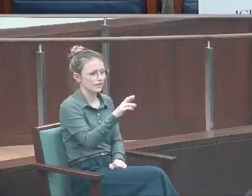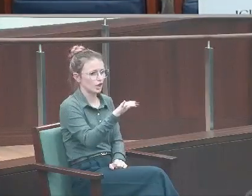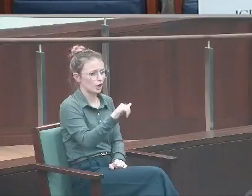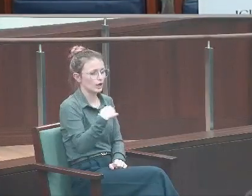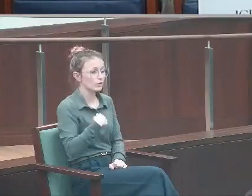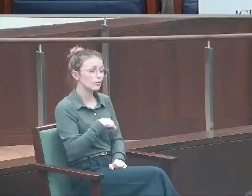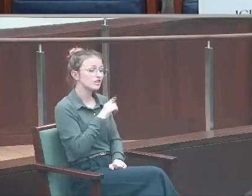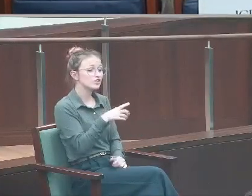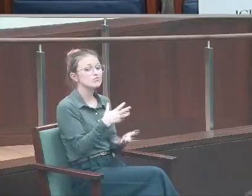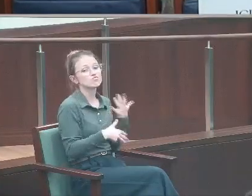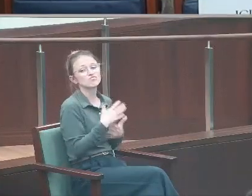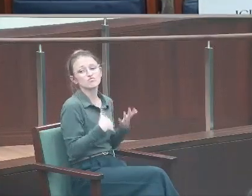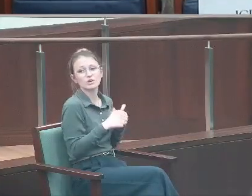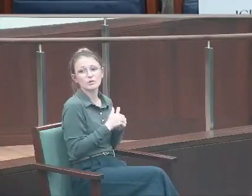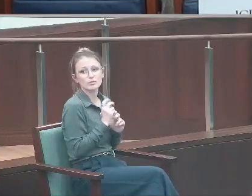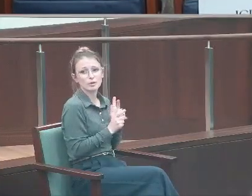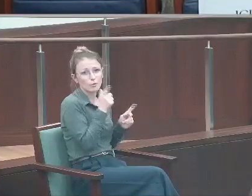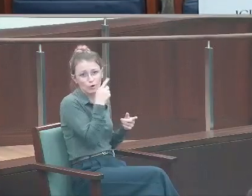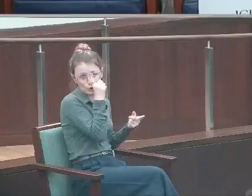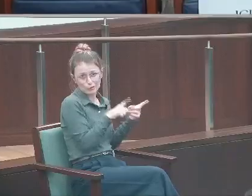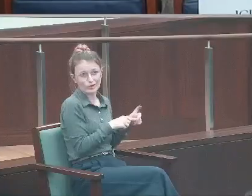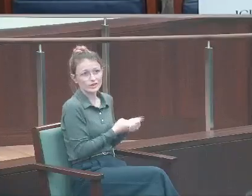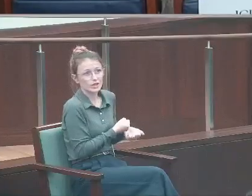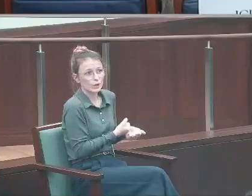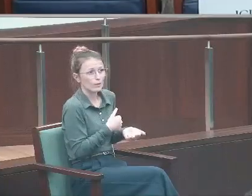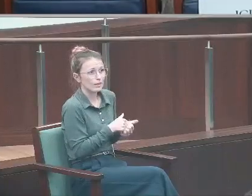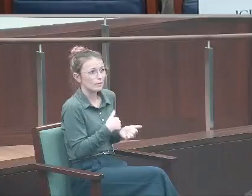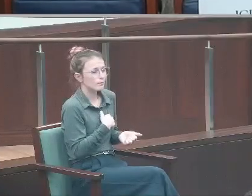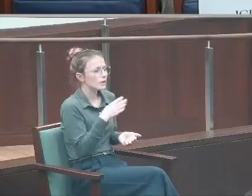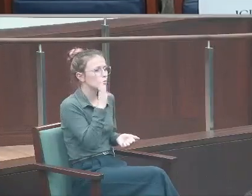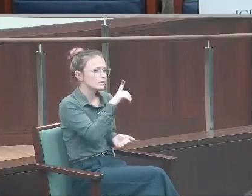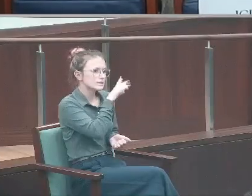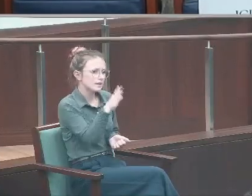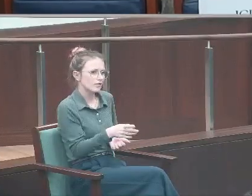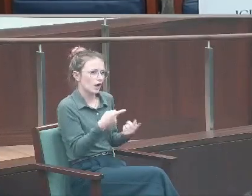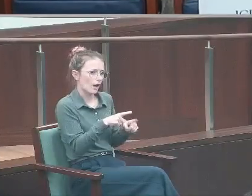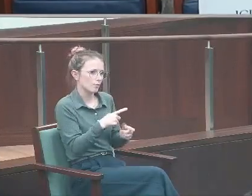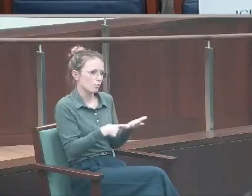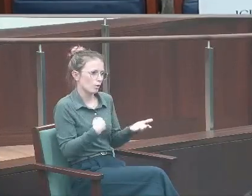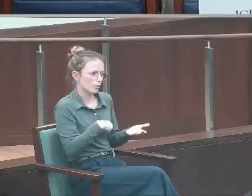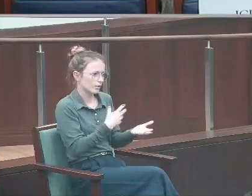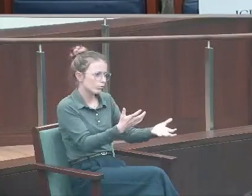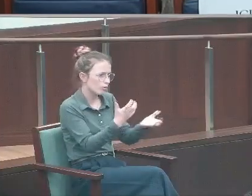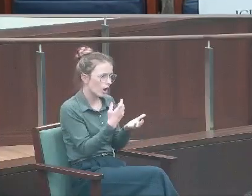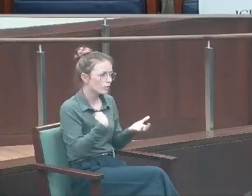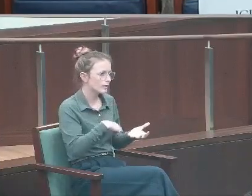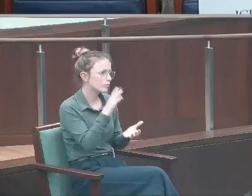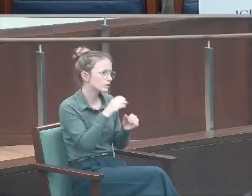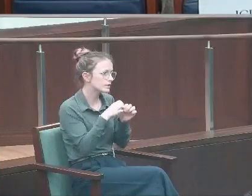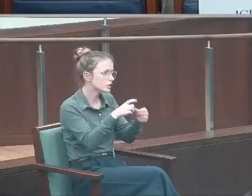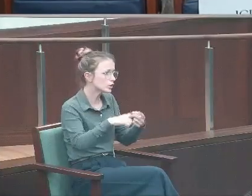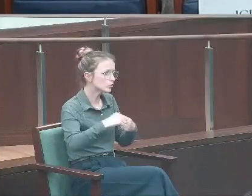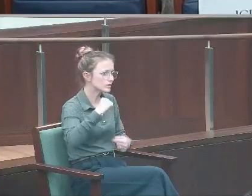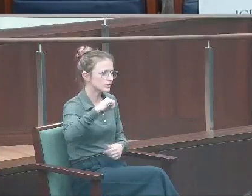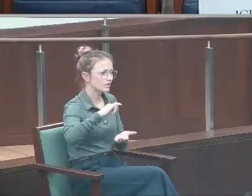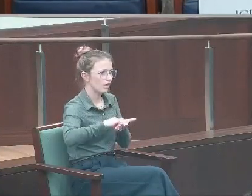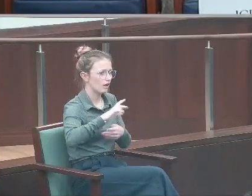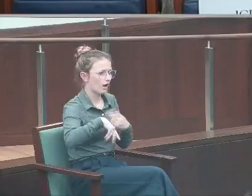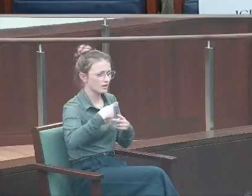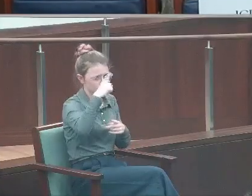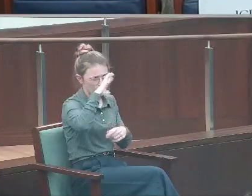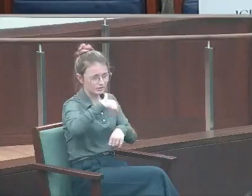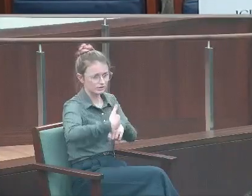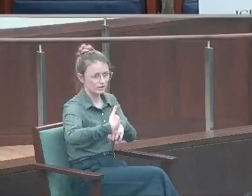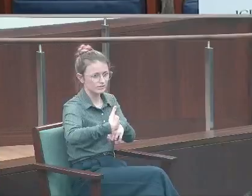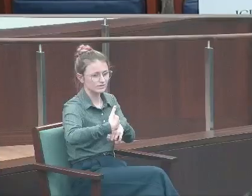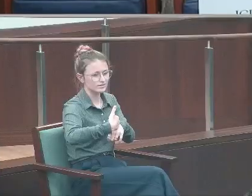with us or we're ever going to get everything we want, and spend much more of the time resisting that kind of binary thinking. So that's like job number